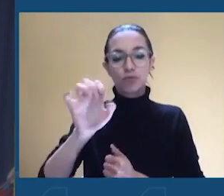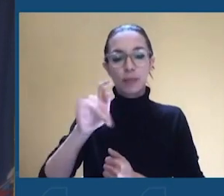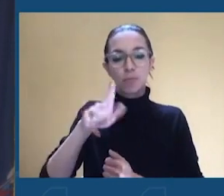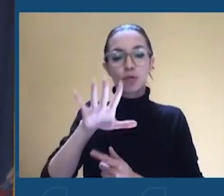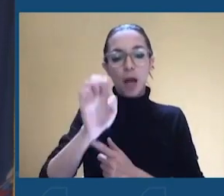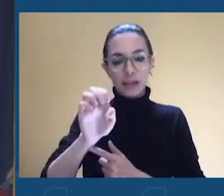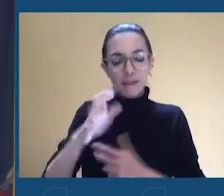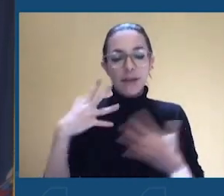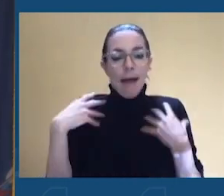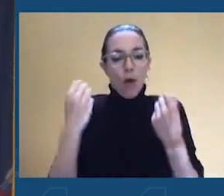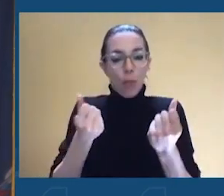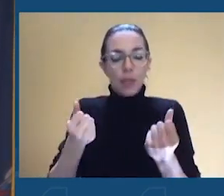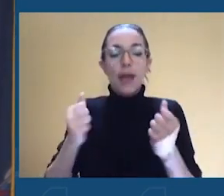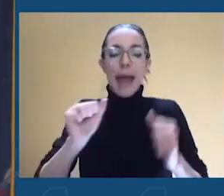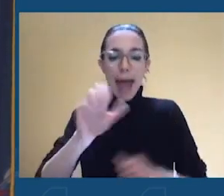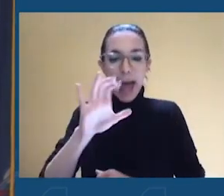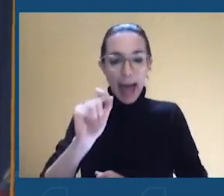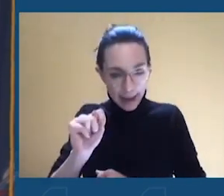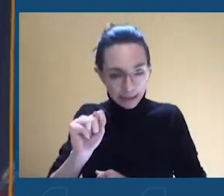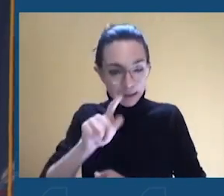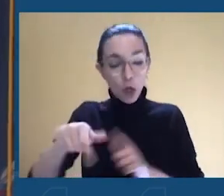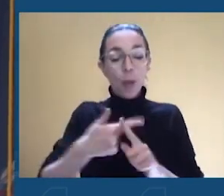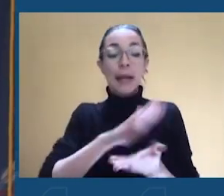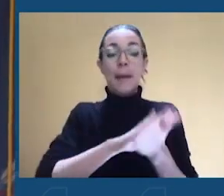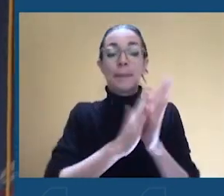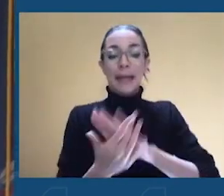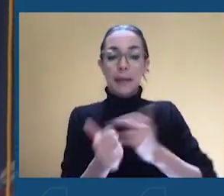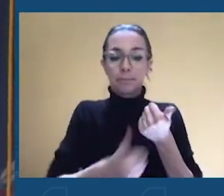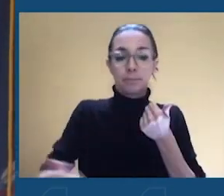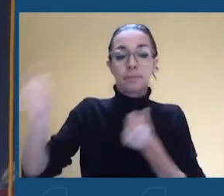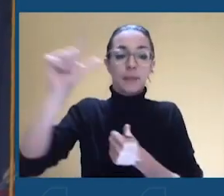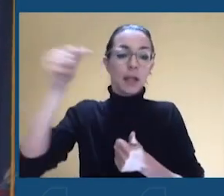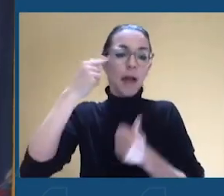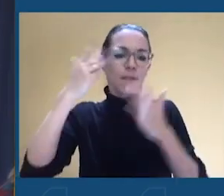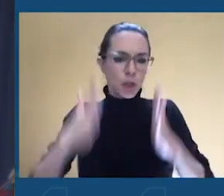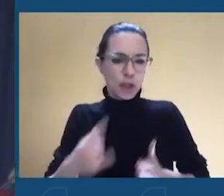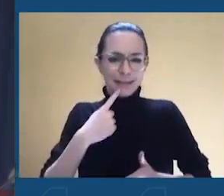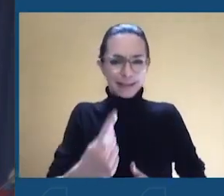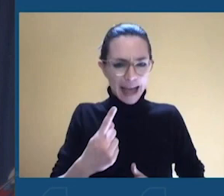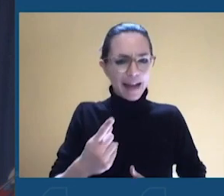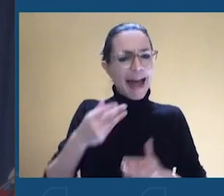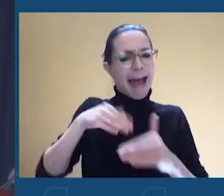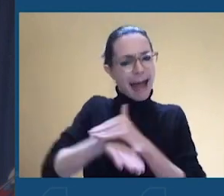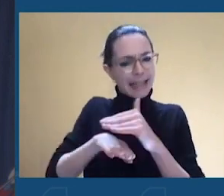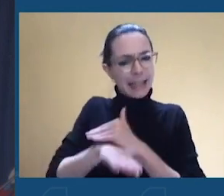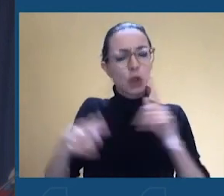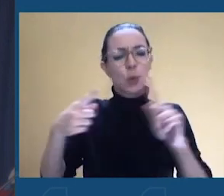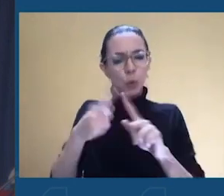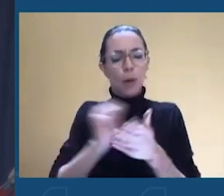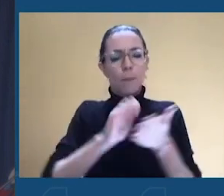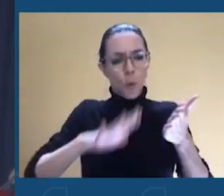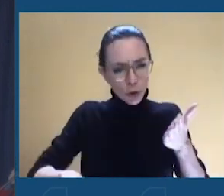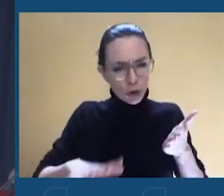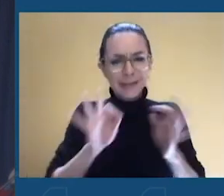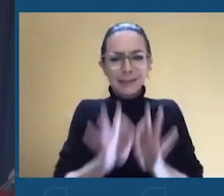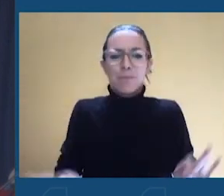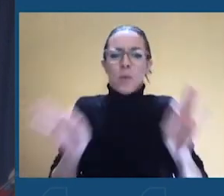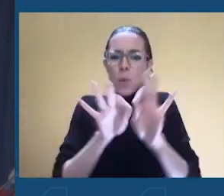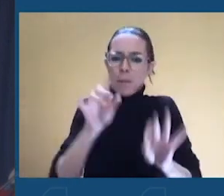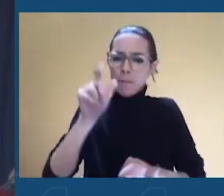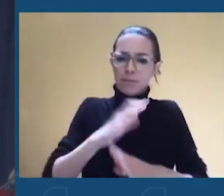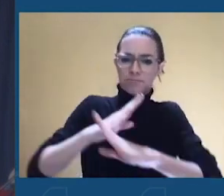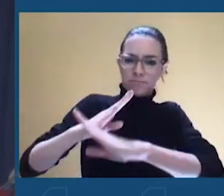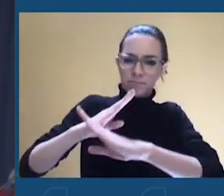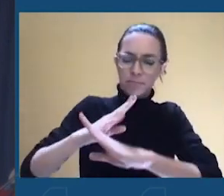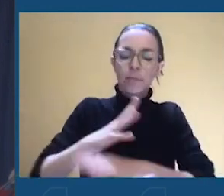when I took office, I immediately said that we'd not rest on our laurels because access to abortion was so critically important. And we're